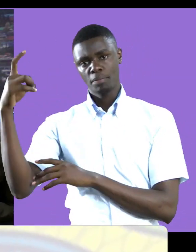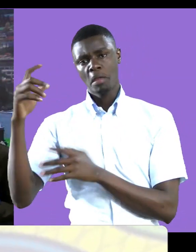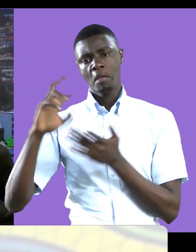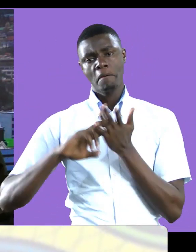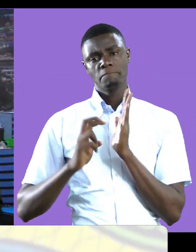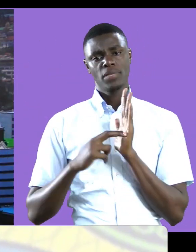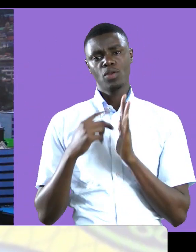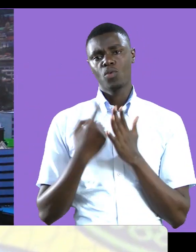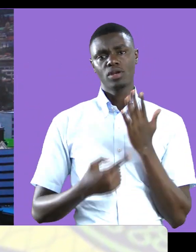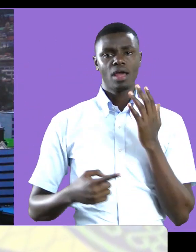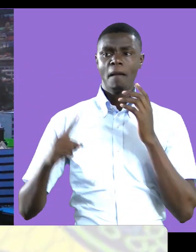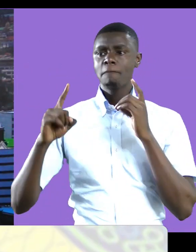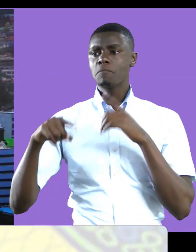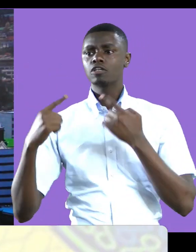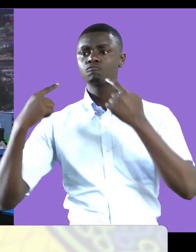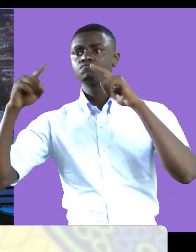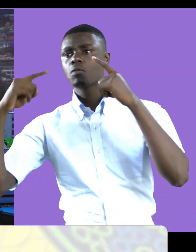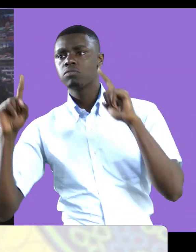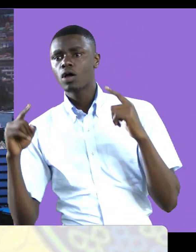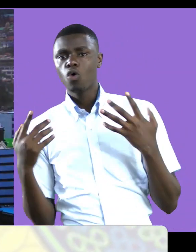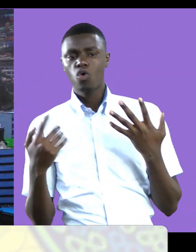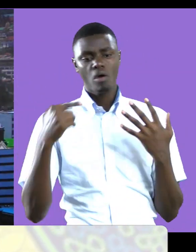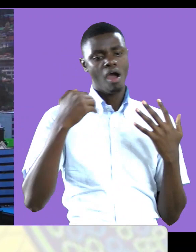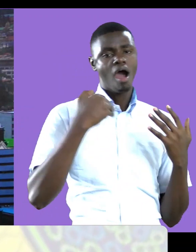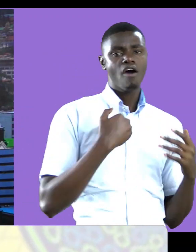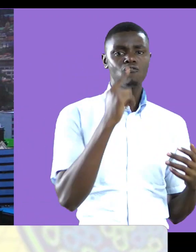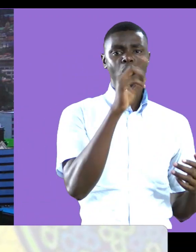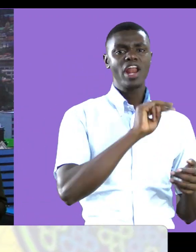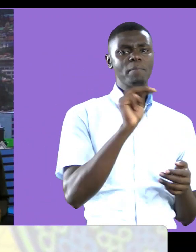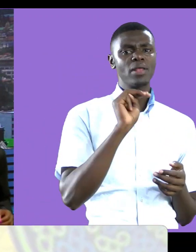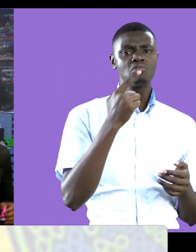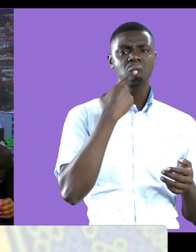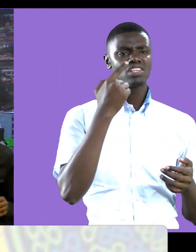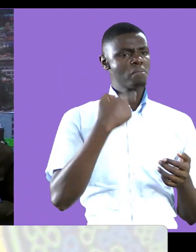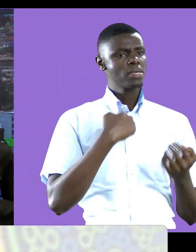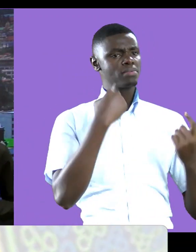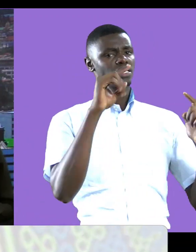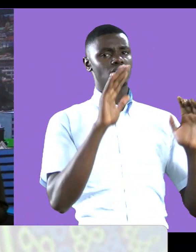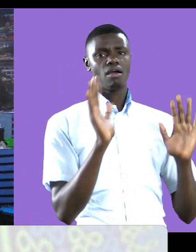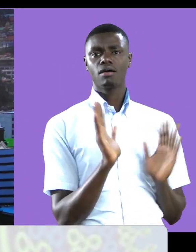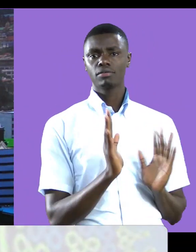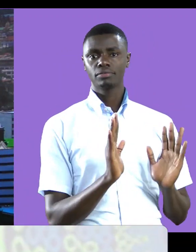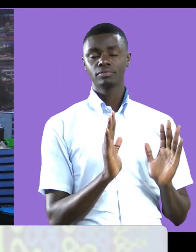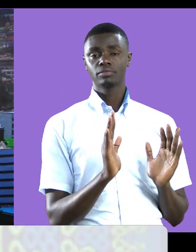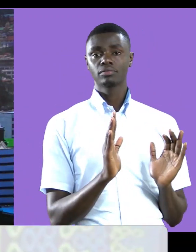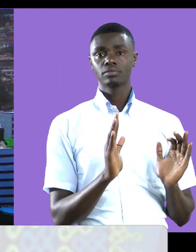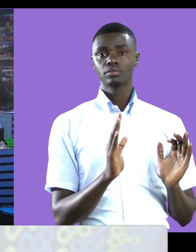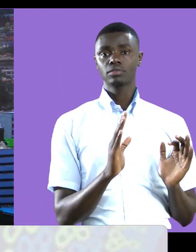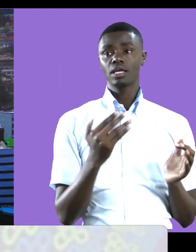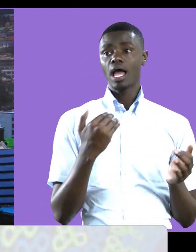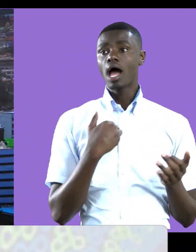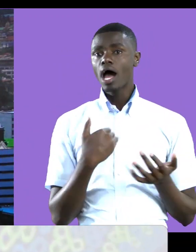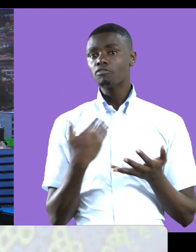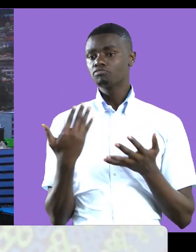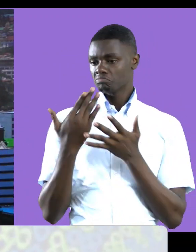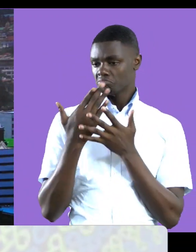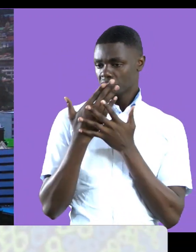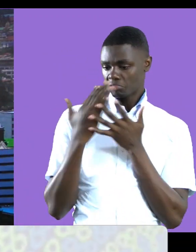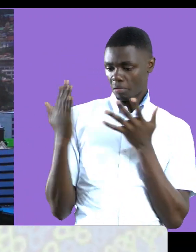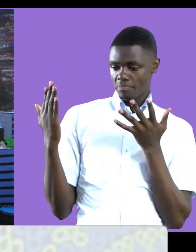Ati lazima uomoke, kama hii mwaka ati lazima ukuna 1 million dosi mwume kwa successful zi. True, true. Ukuna maybe certain, you